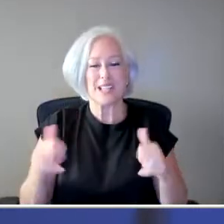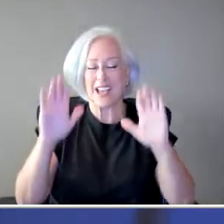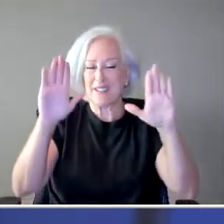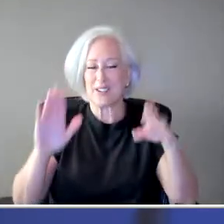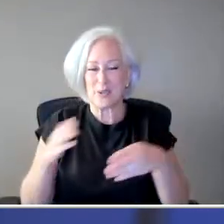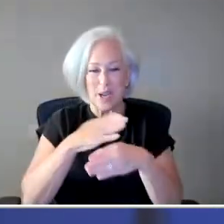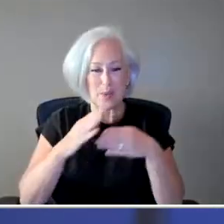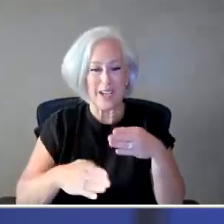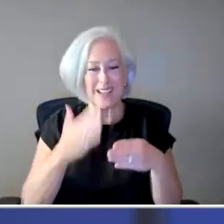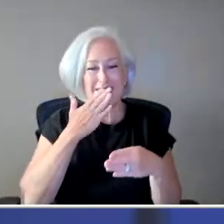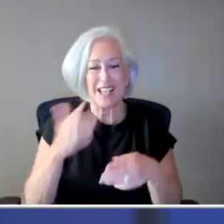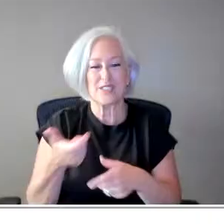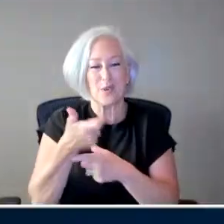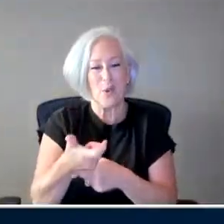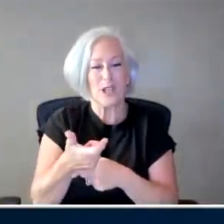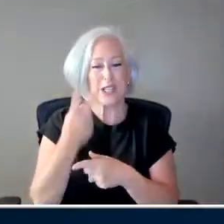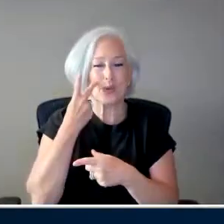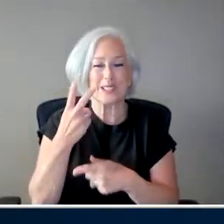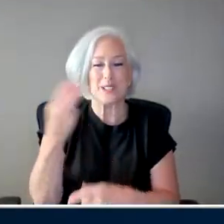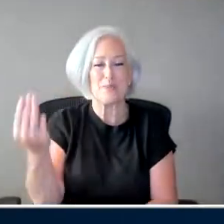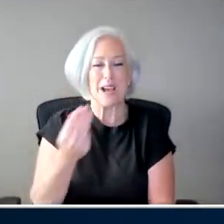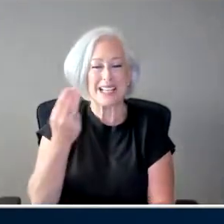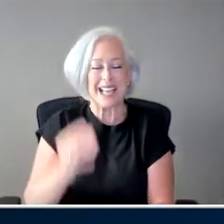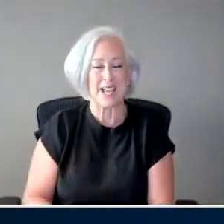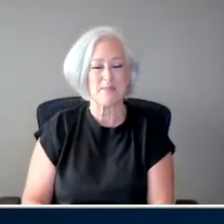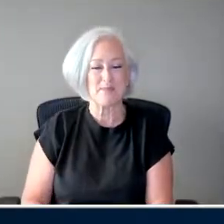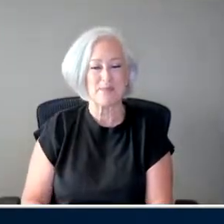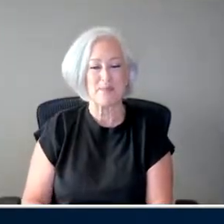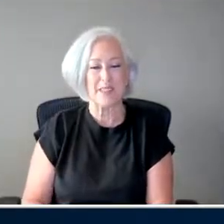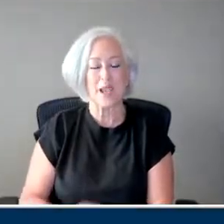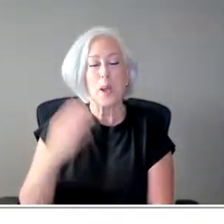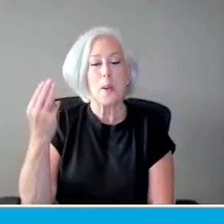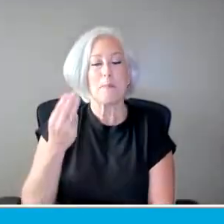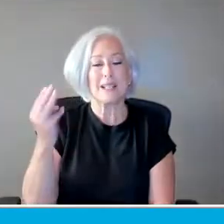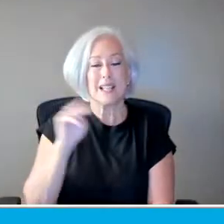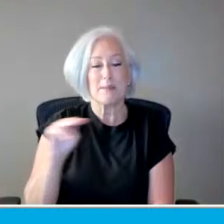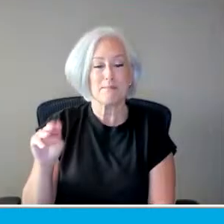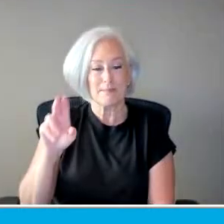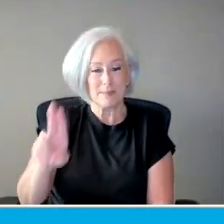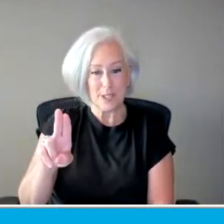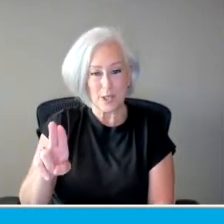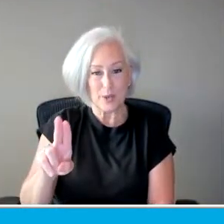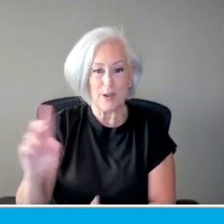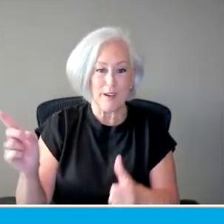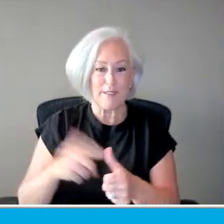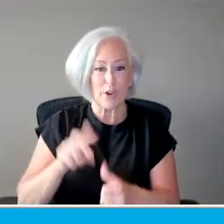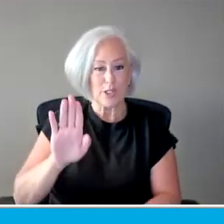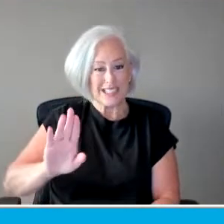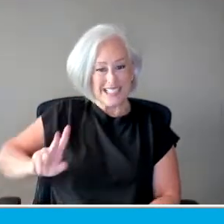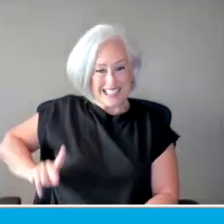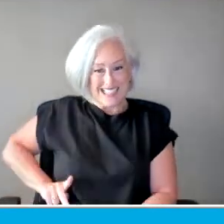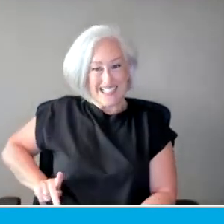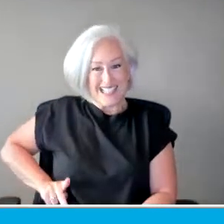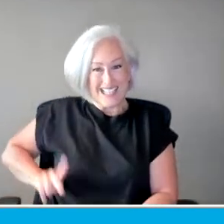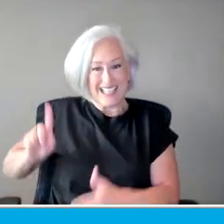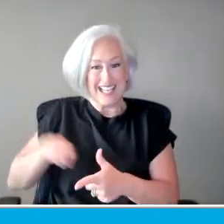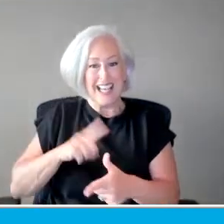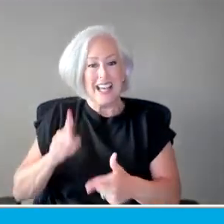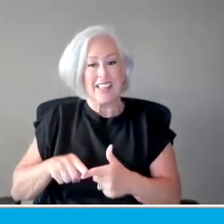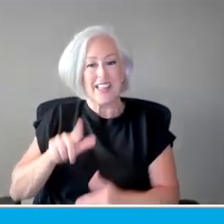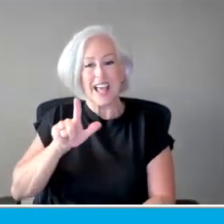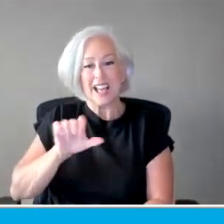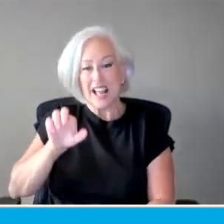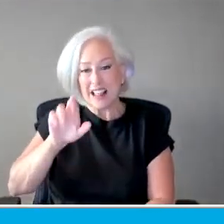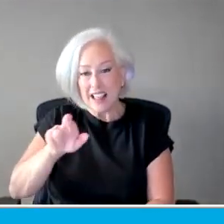viewers. We'll see you back here on Monday. Coming up Monday on the Morning Medical Update. First, his kidney, then his liver, then his